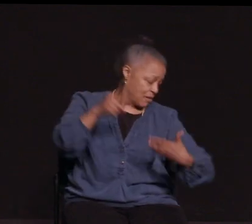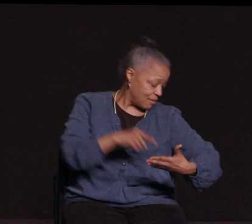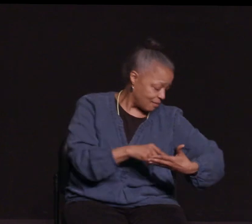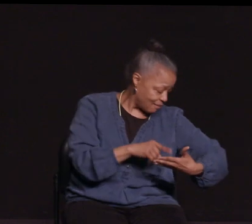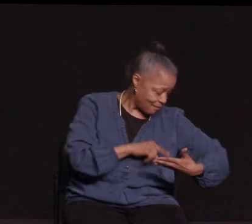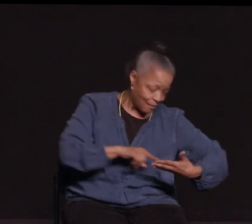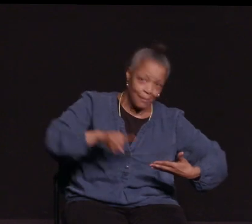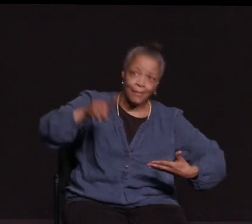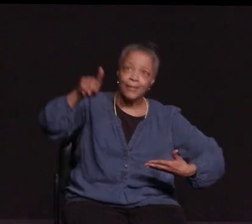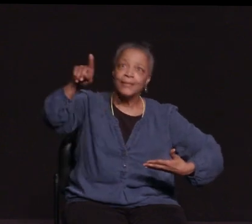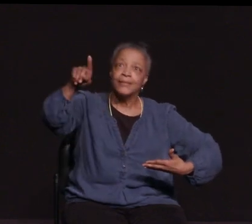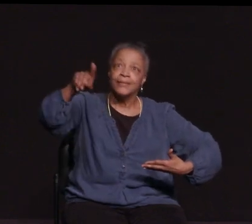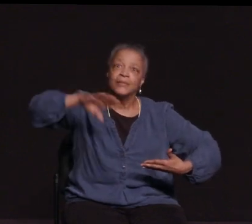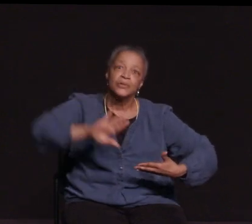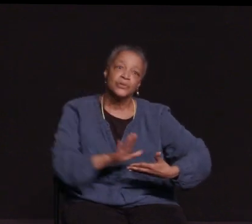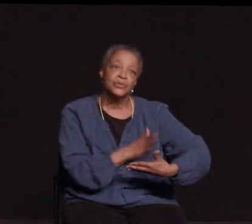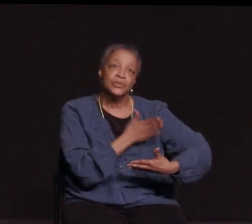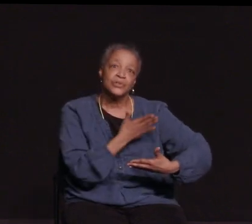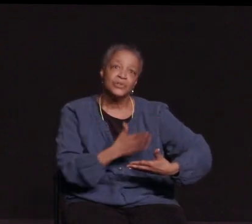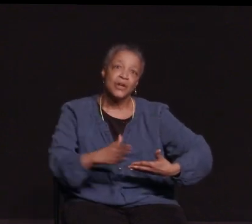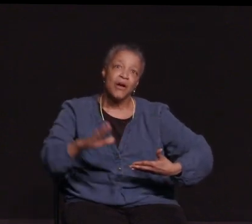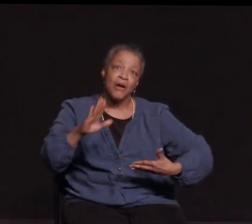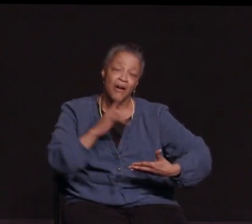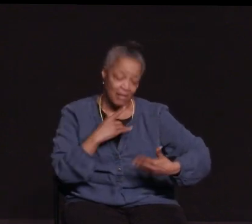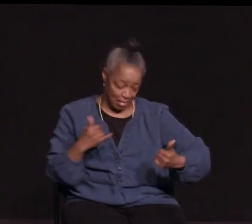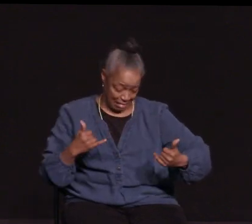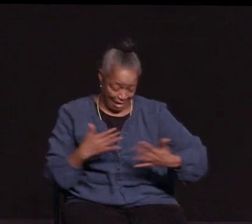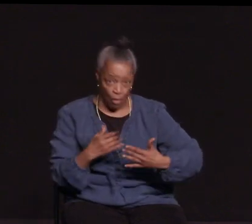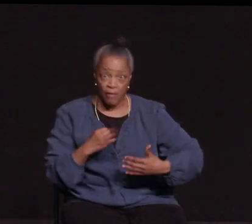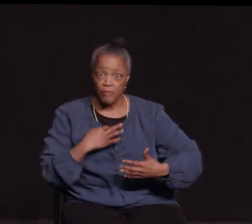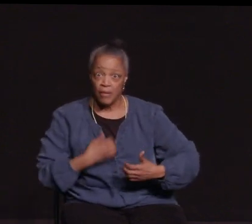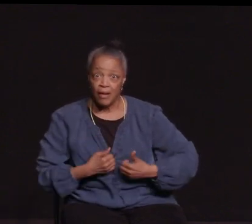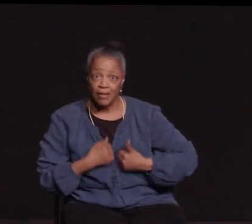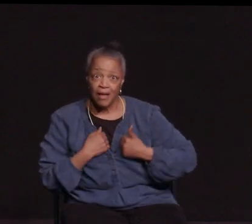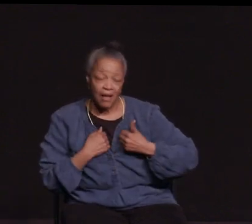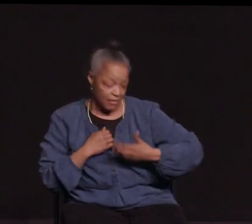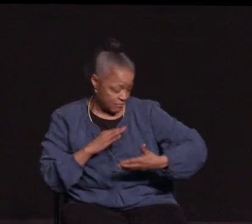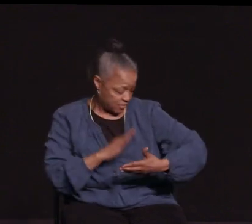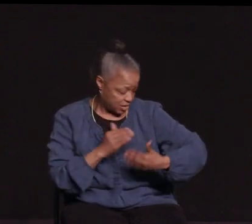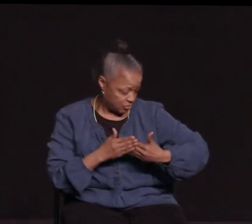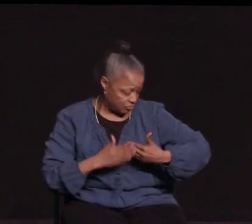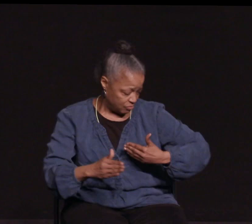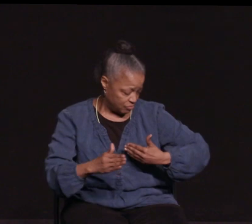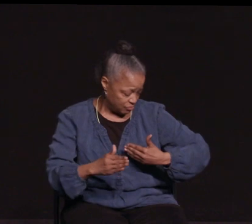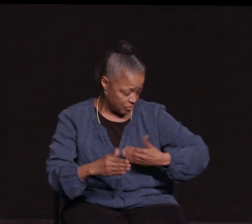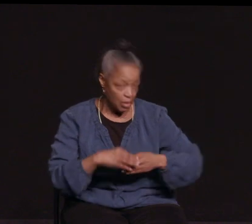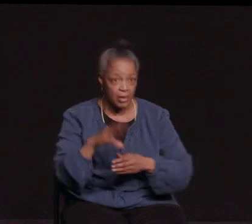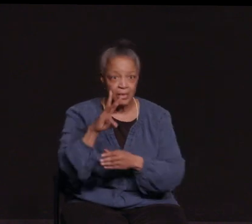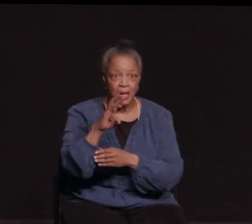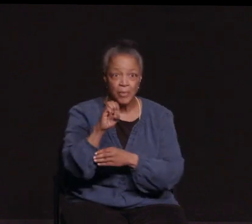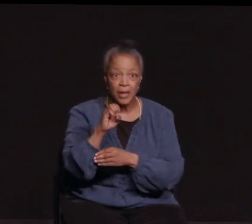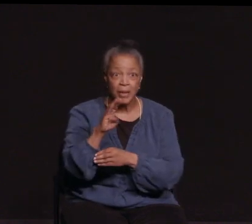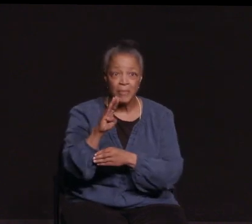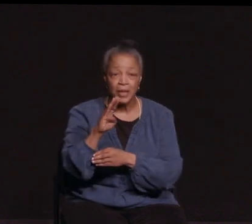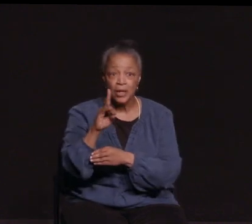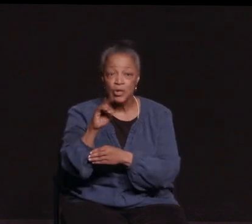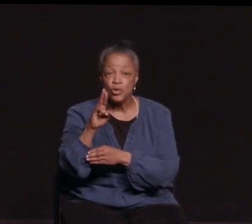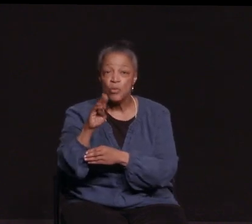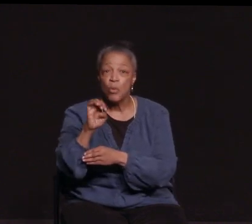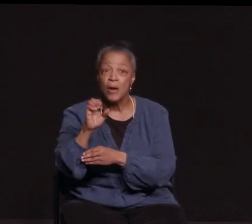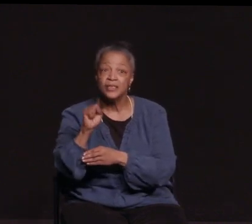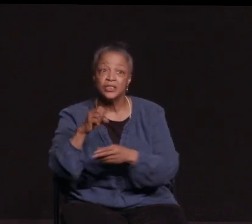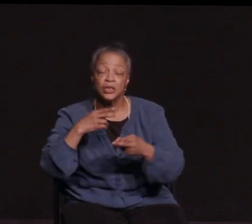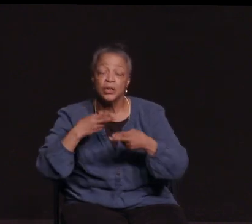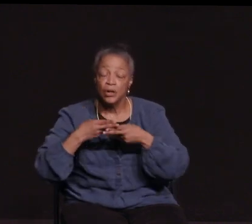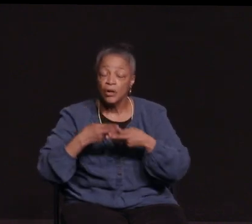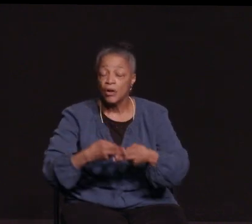with an even song the unvoiced terror of my life. W.E.B. Du Bois of the Passing of the Firstborn from the Souls of